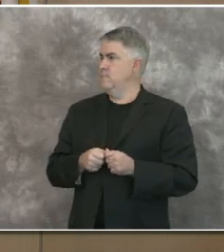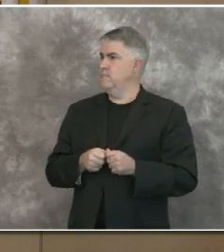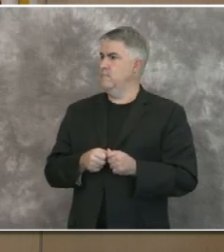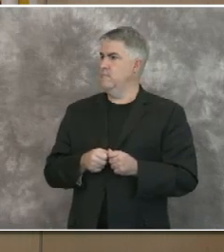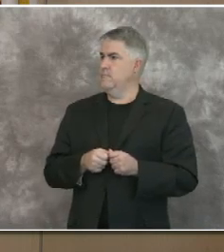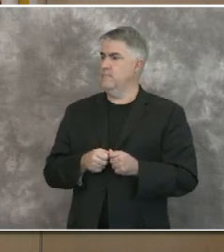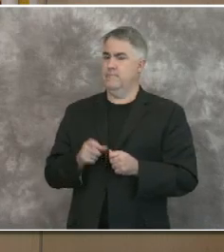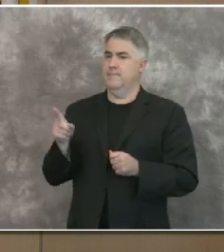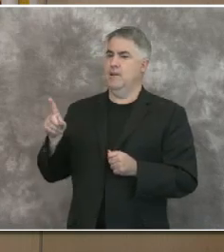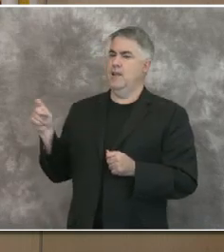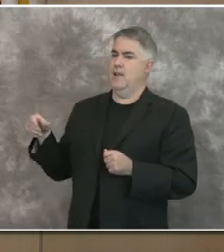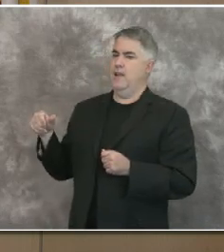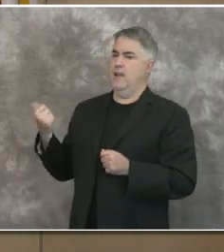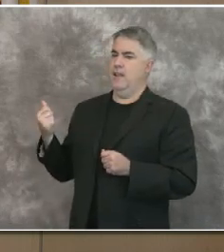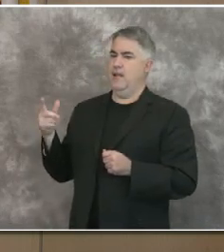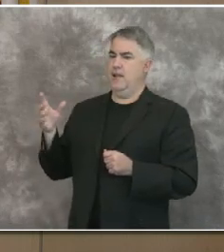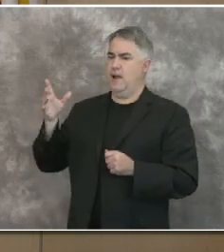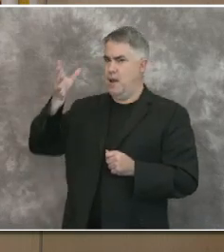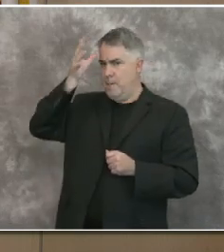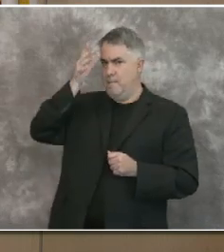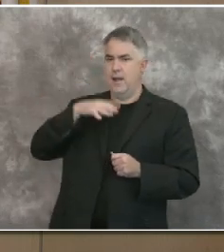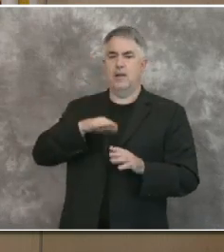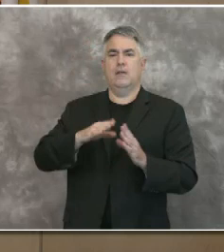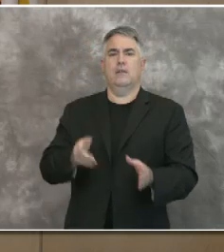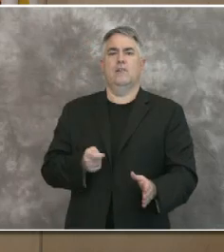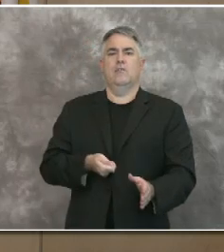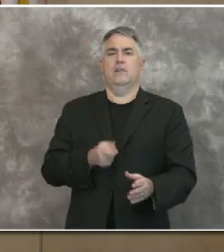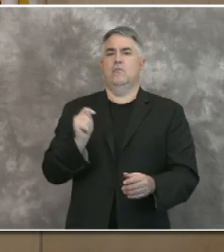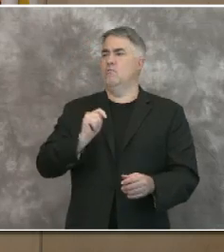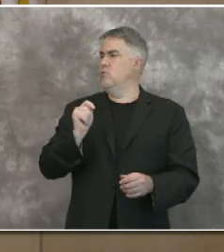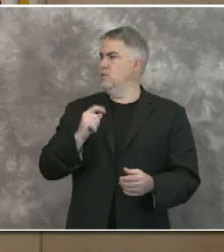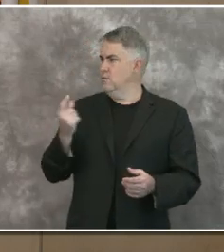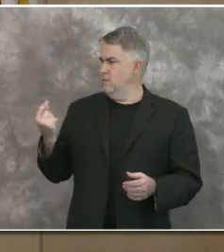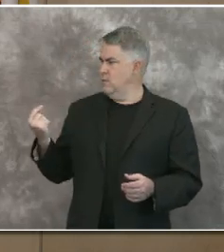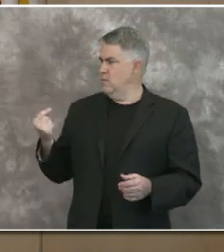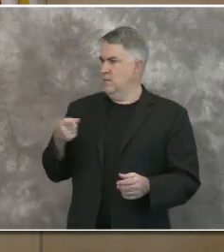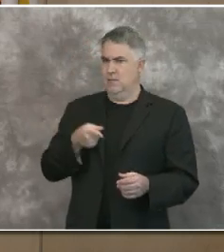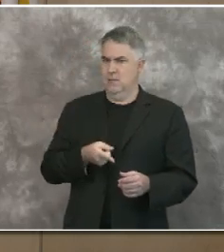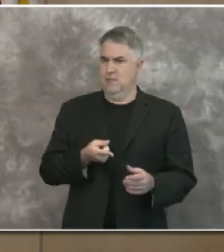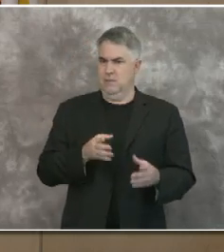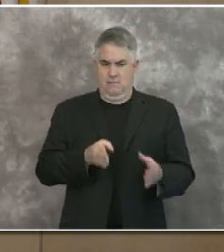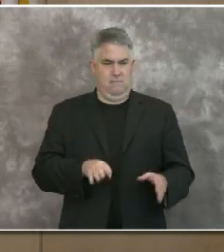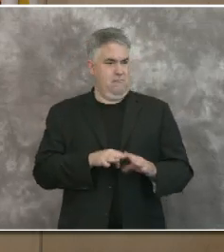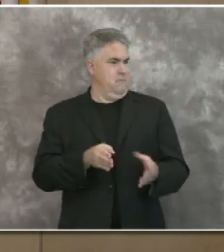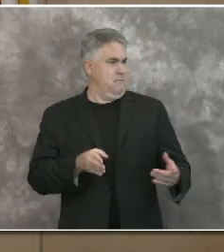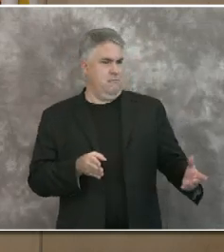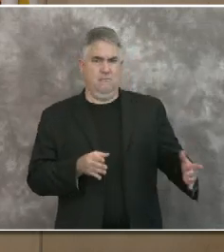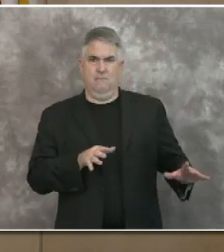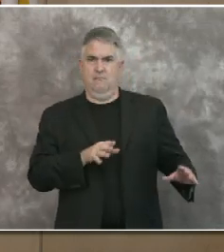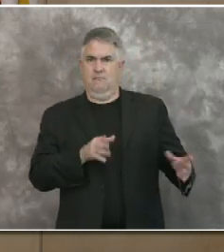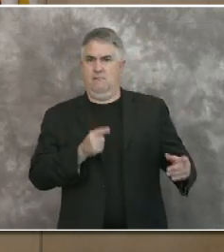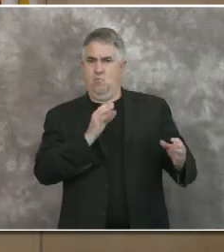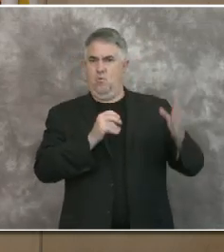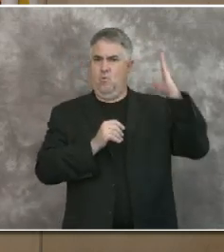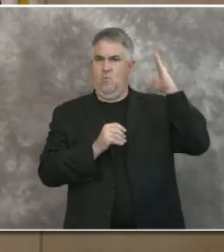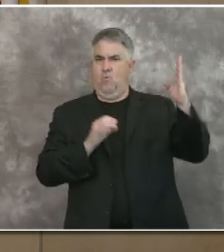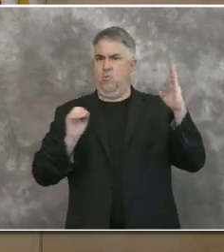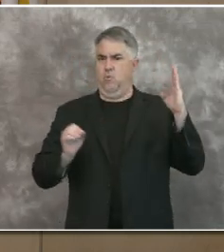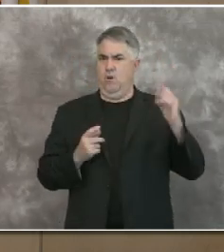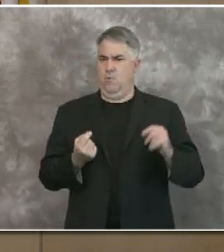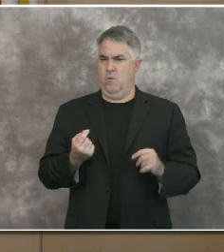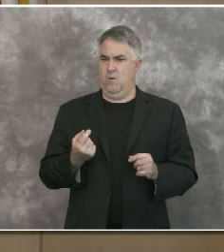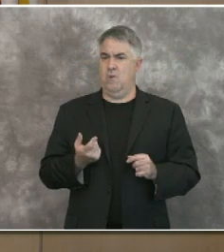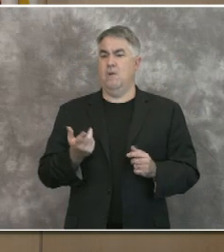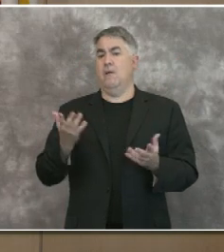about urinals. Those will be up to the Same discretion. thing, same recommendation. Okay, Yes. and I think you've answered most of these